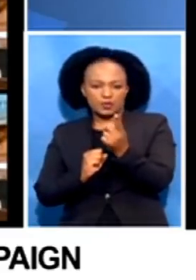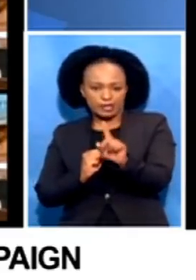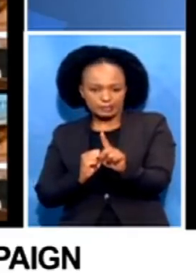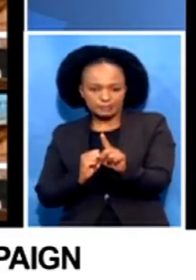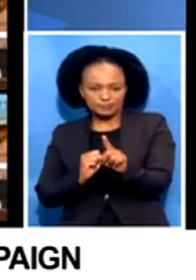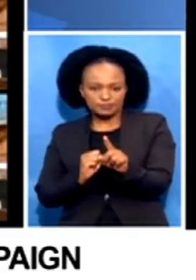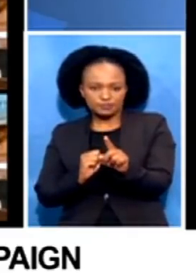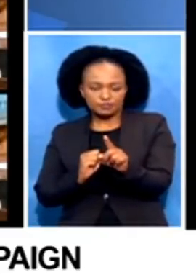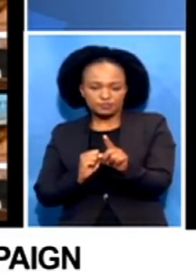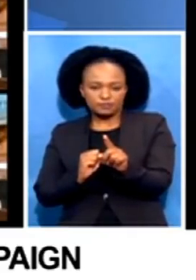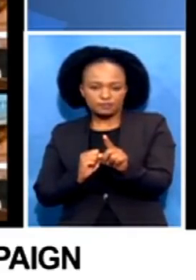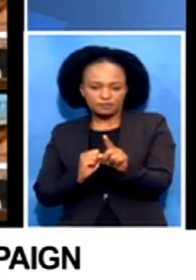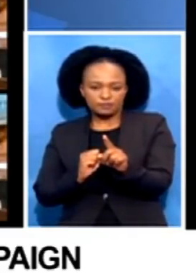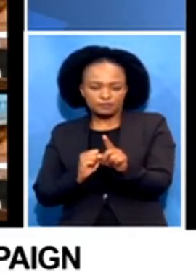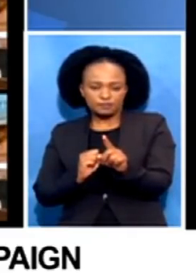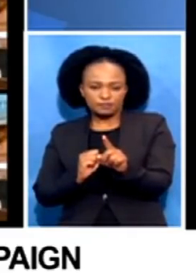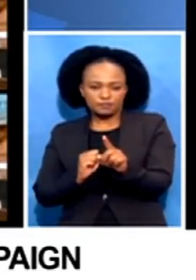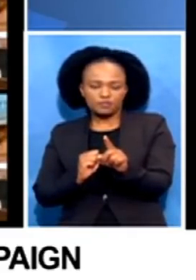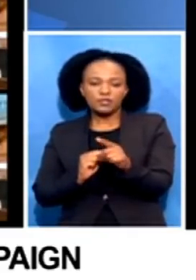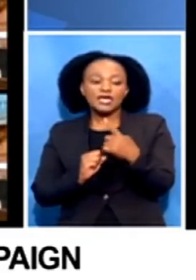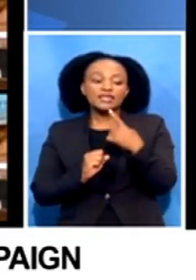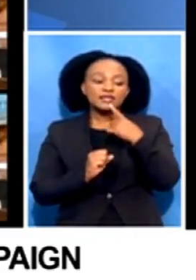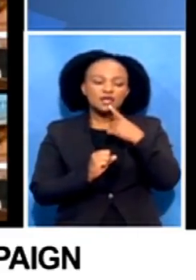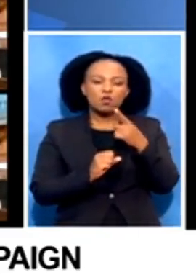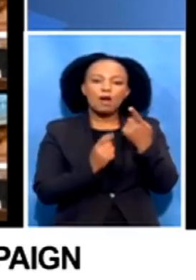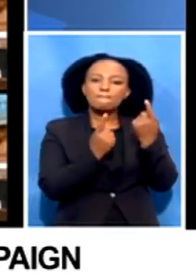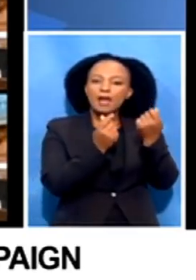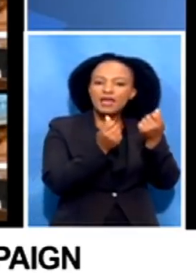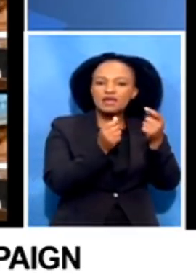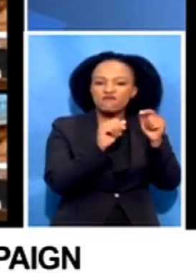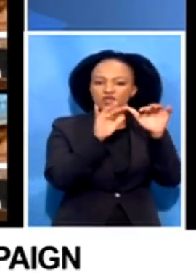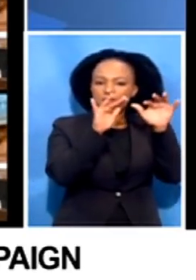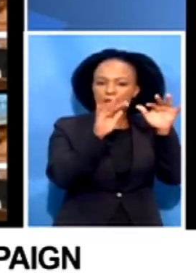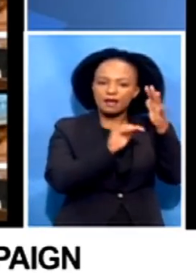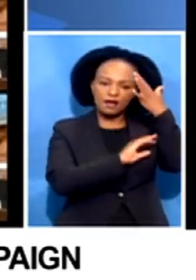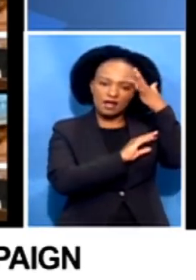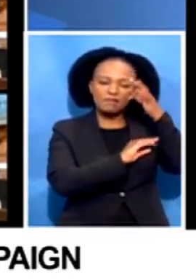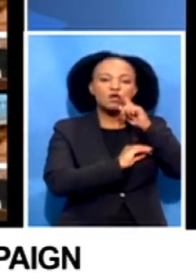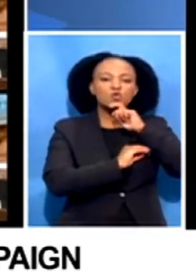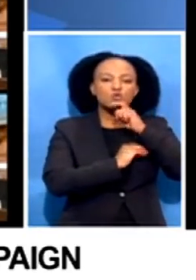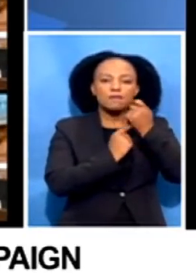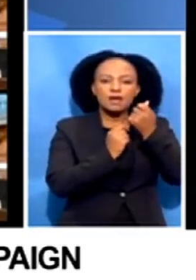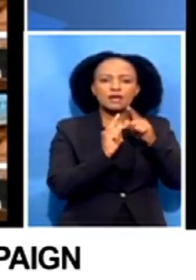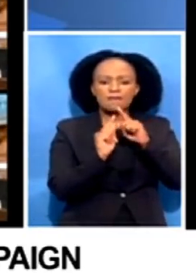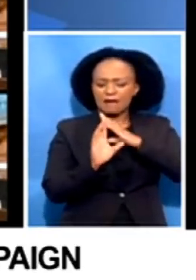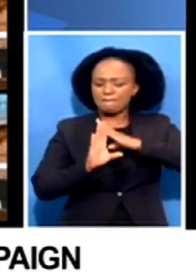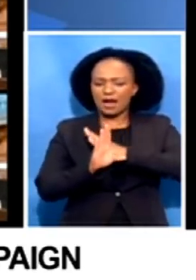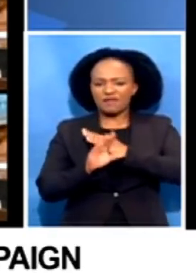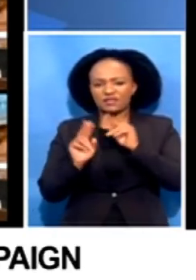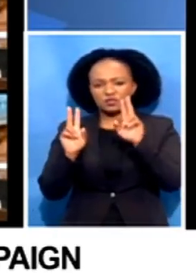no public funds were involved, therefore it's a private matter. Of course, a private party that bribes